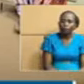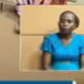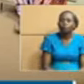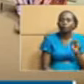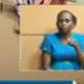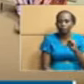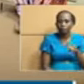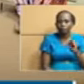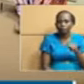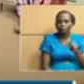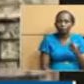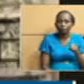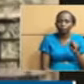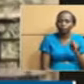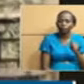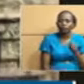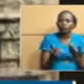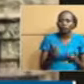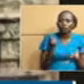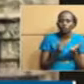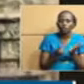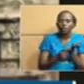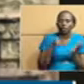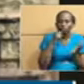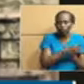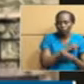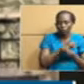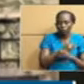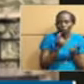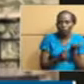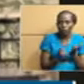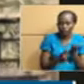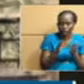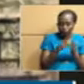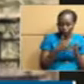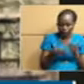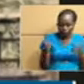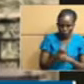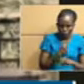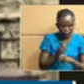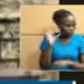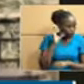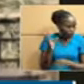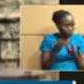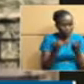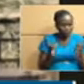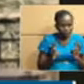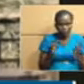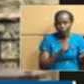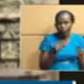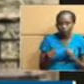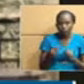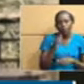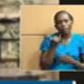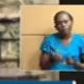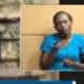Yes, you do. Yes, Angela, reflecting on Uganda's social protection framework and what you have had the panelists here say, as an